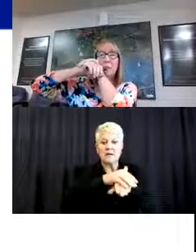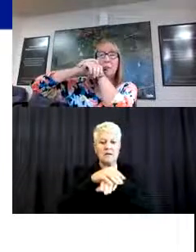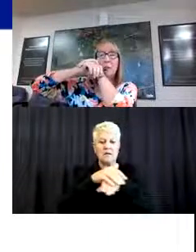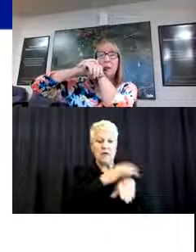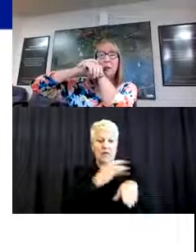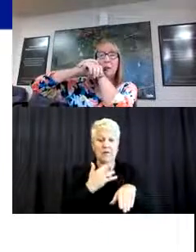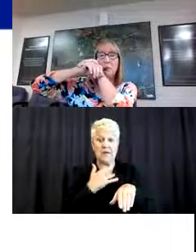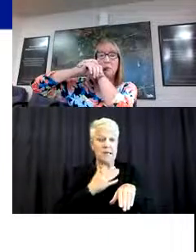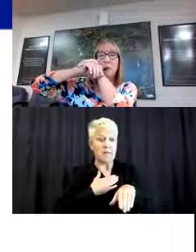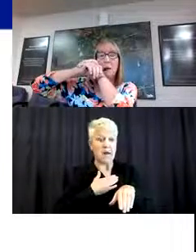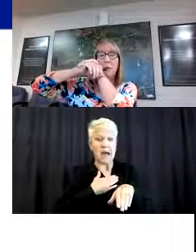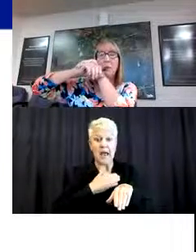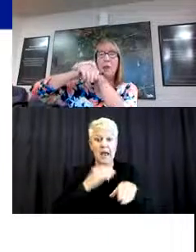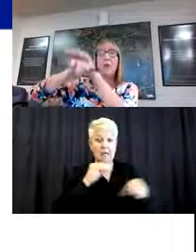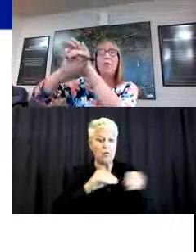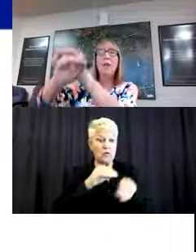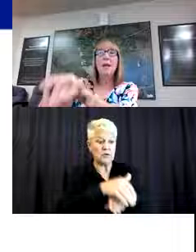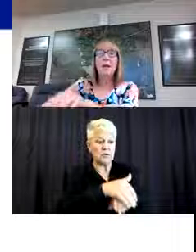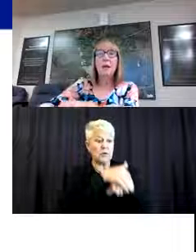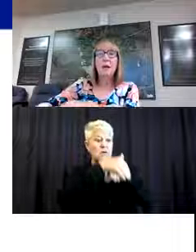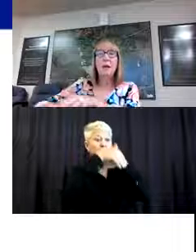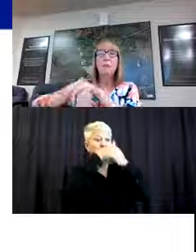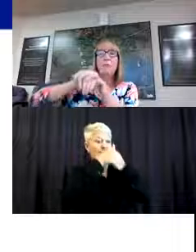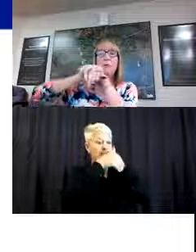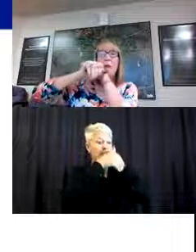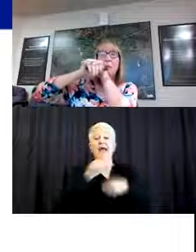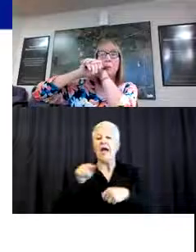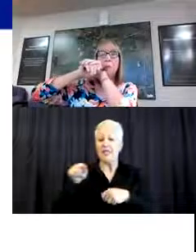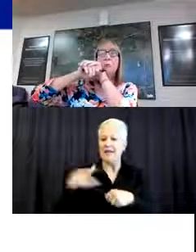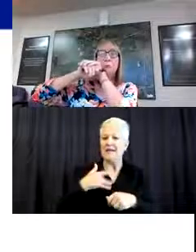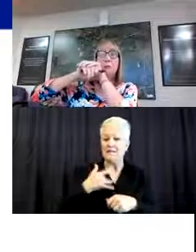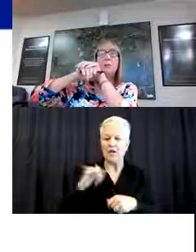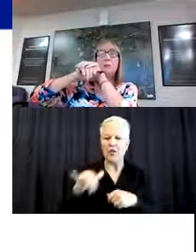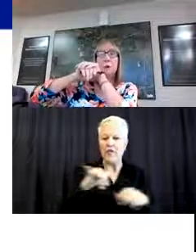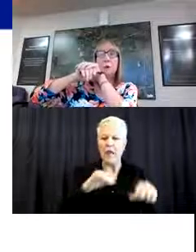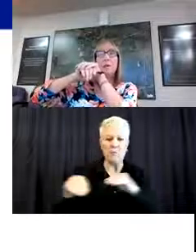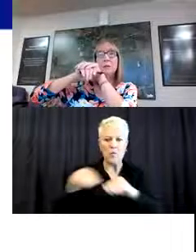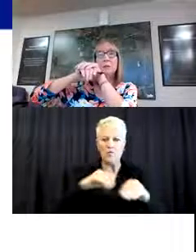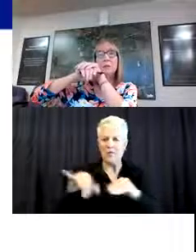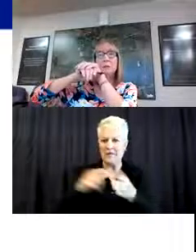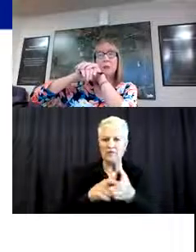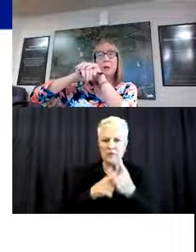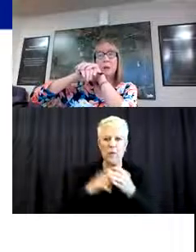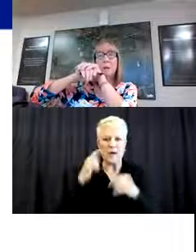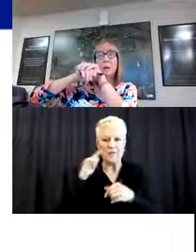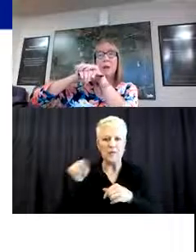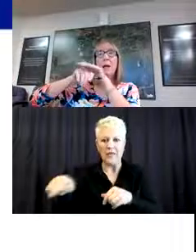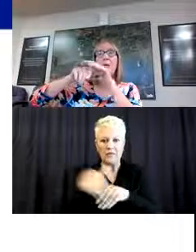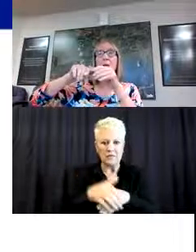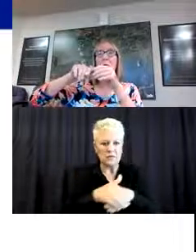I do and bringing it up to their mouth, they can kind of feel that motor movement that is required to get that spoon